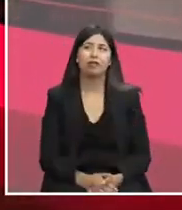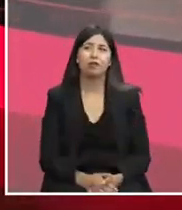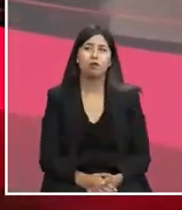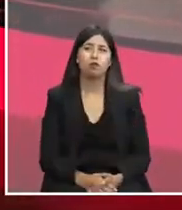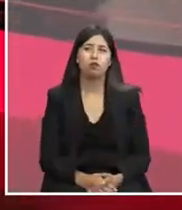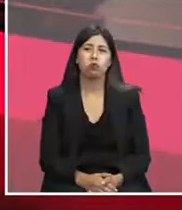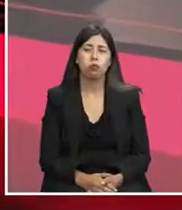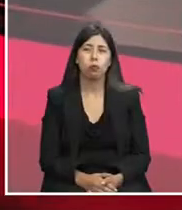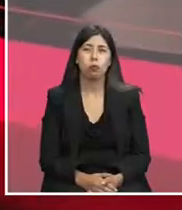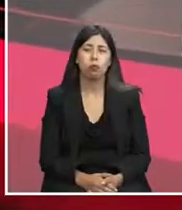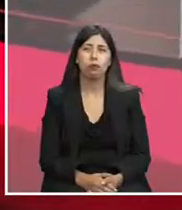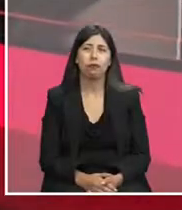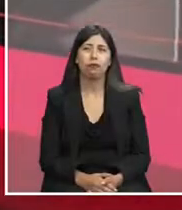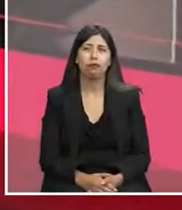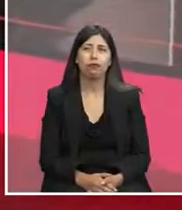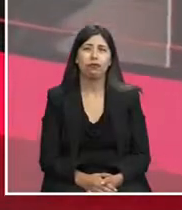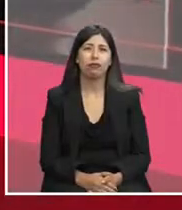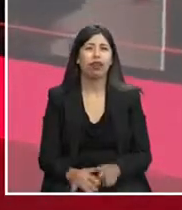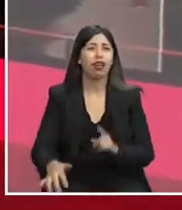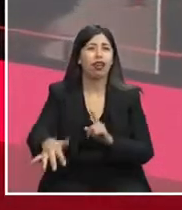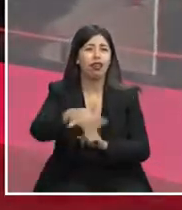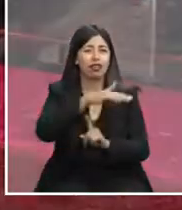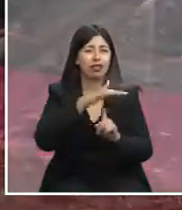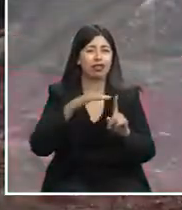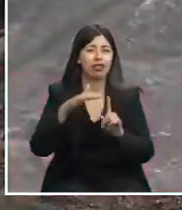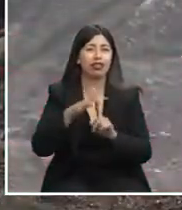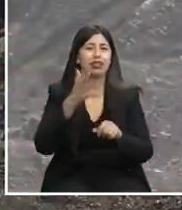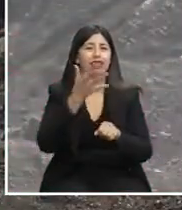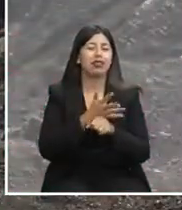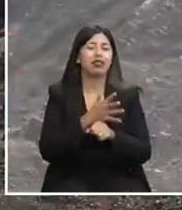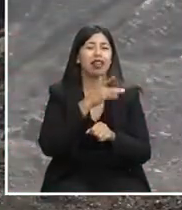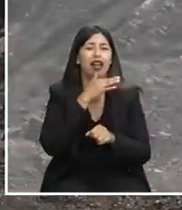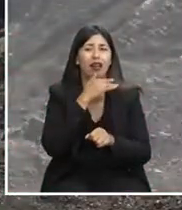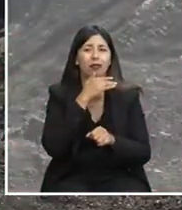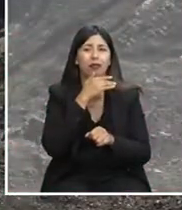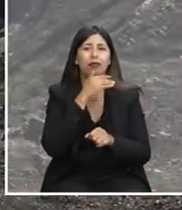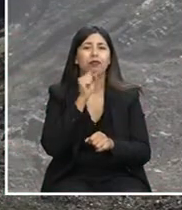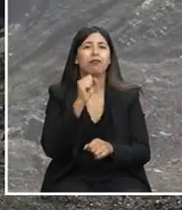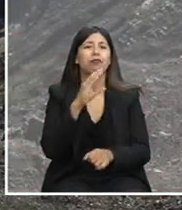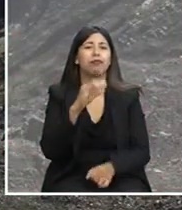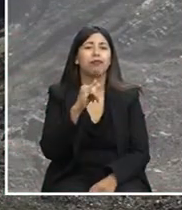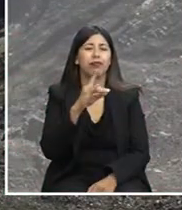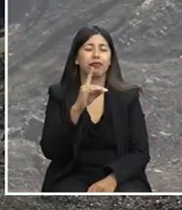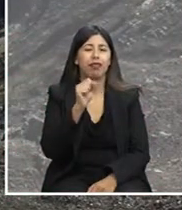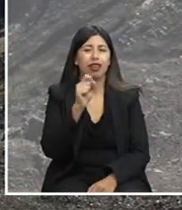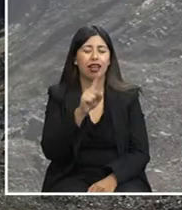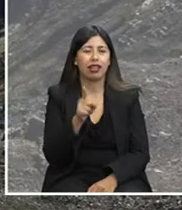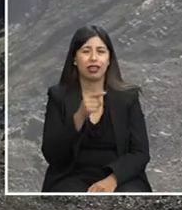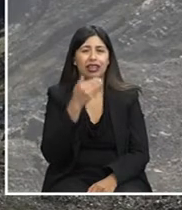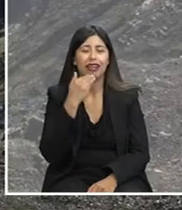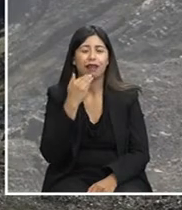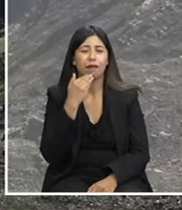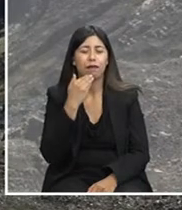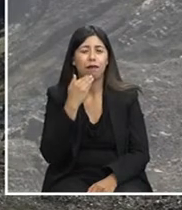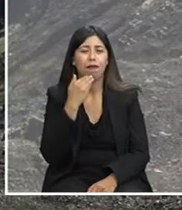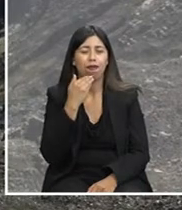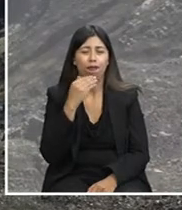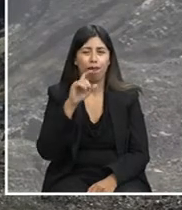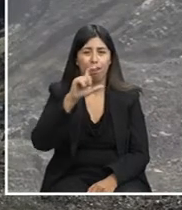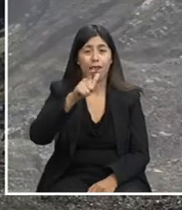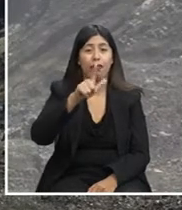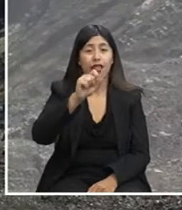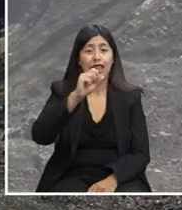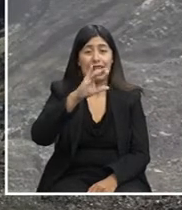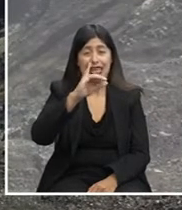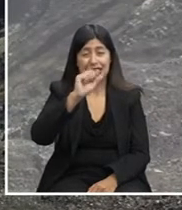a situation where you've got acidic waters retreating glaciers, and metals are being released from the glaciers into the waters. Here you've got a